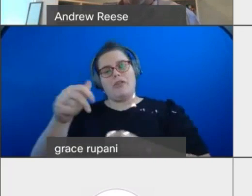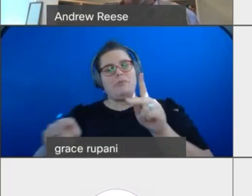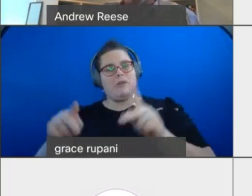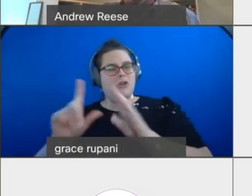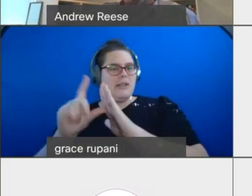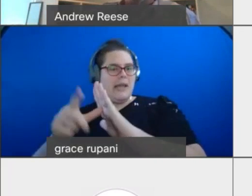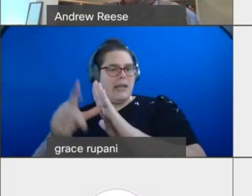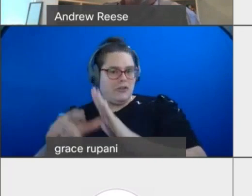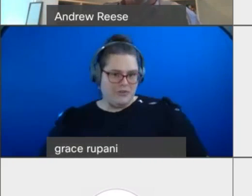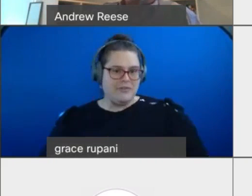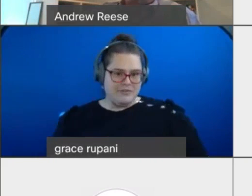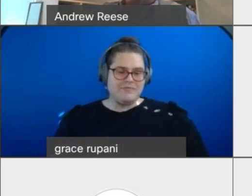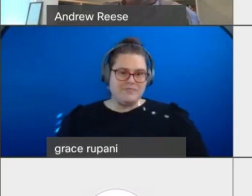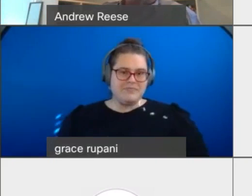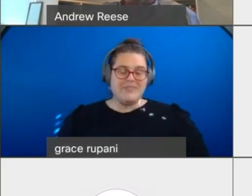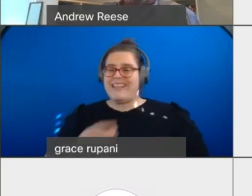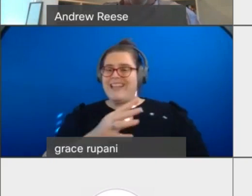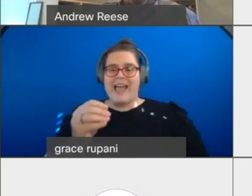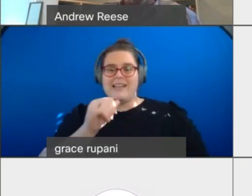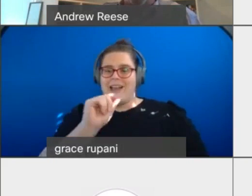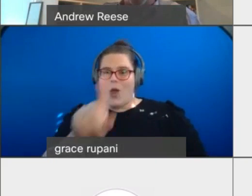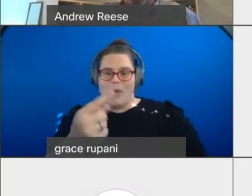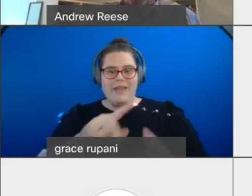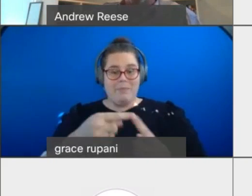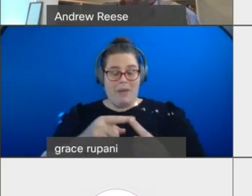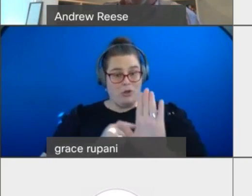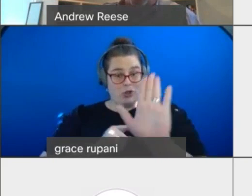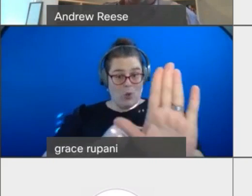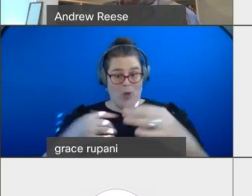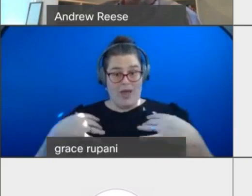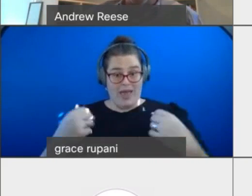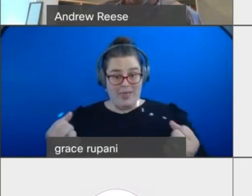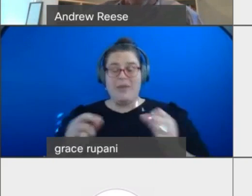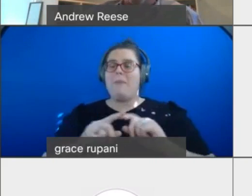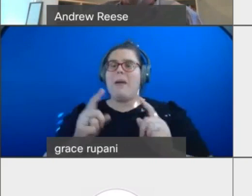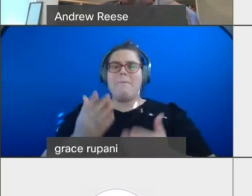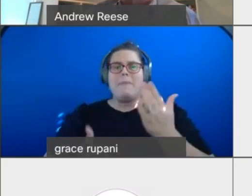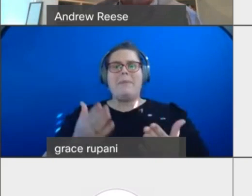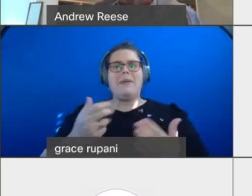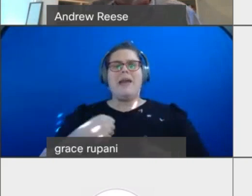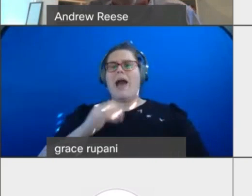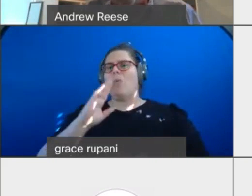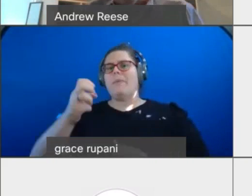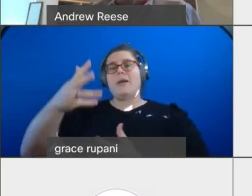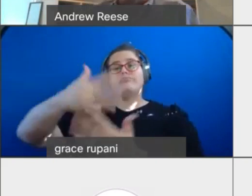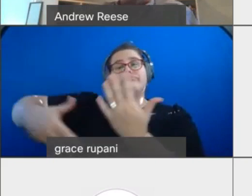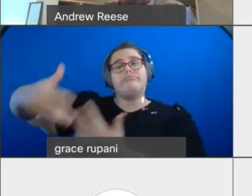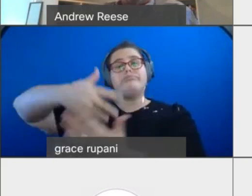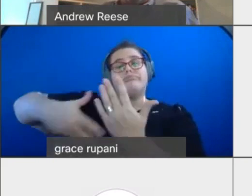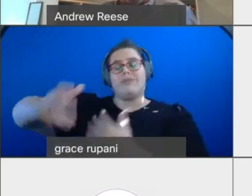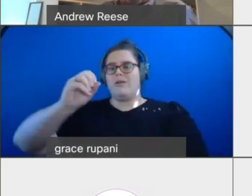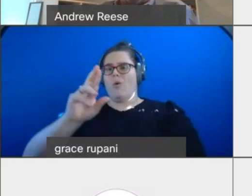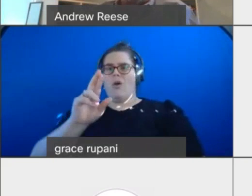serious outcomes, but are we then going to be around people who are? Or are we going to be around people who then are around